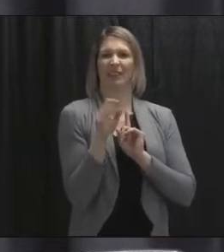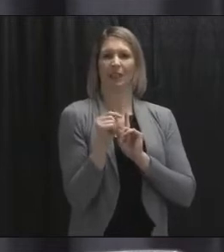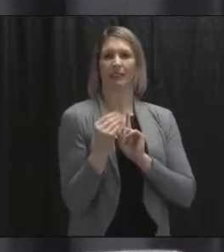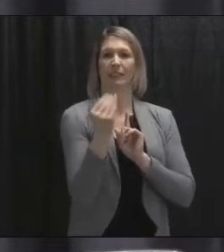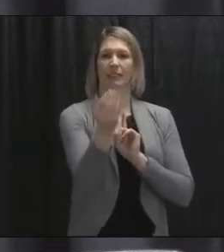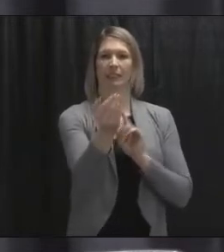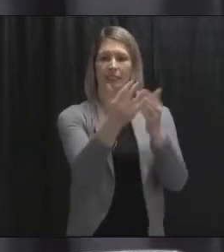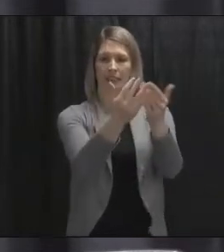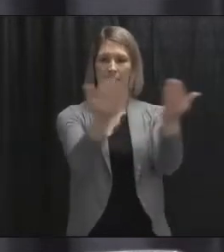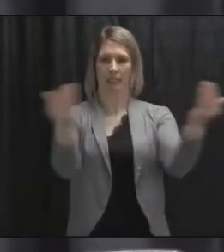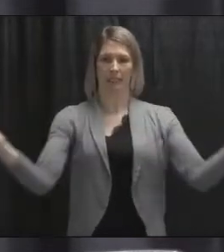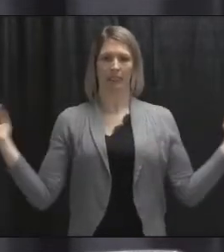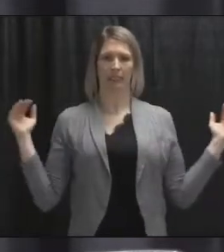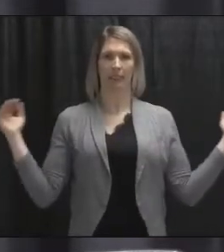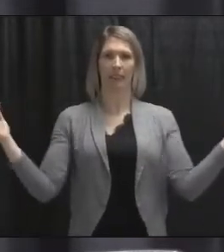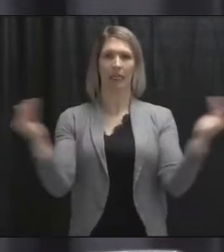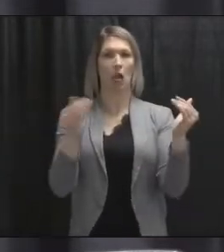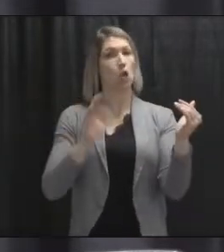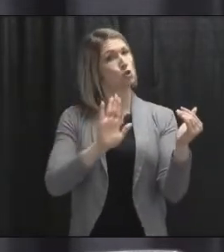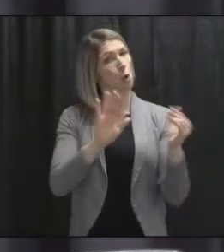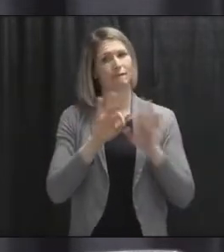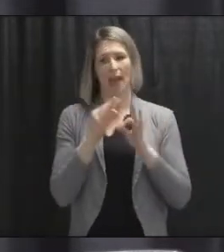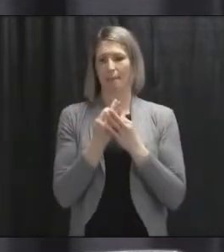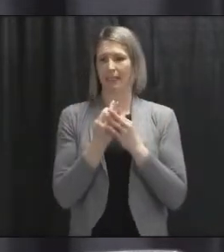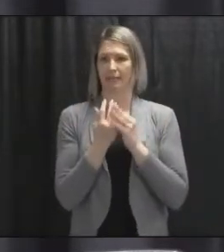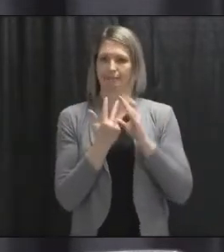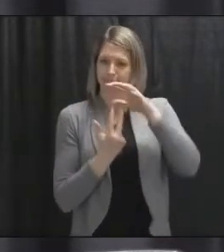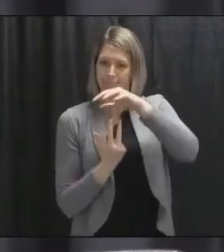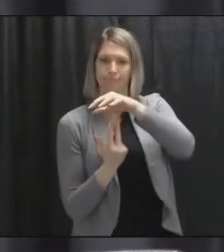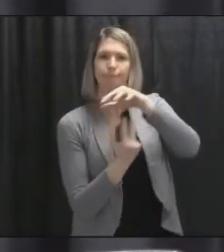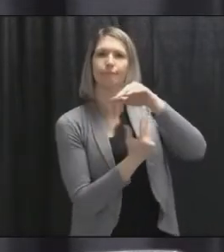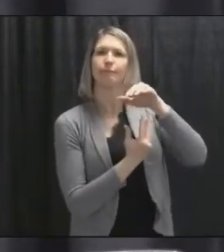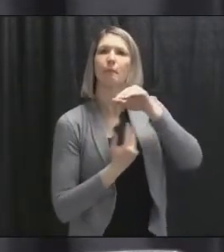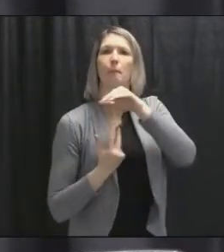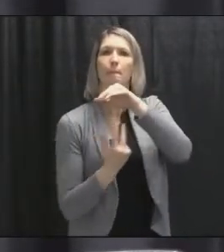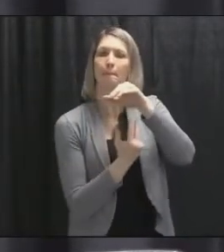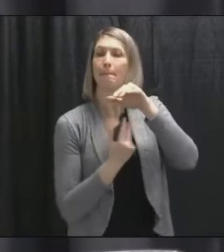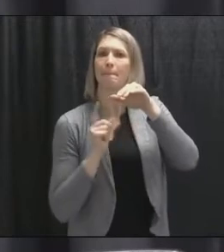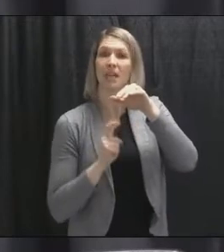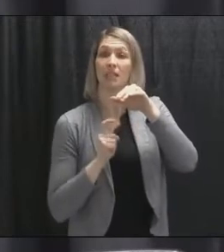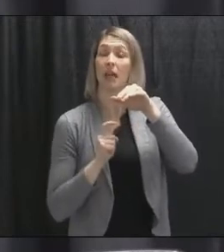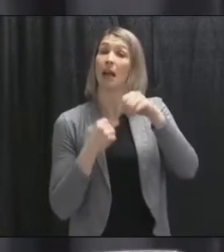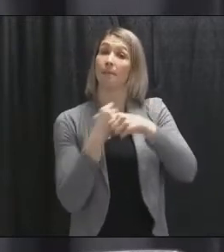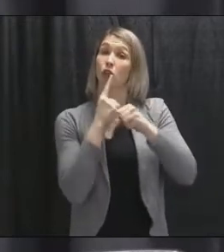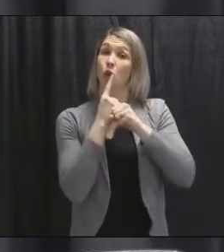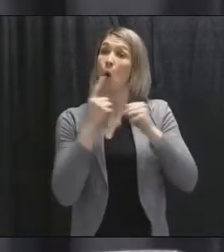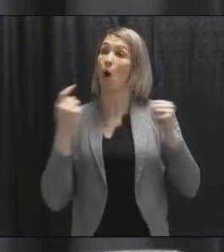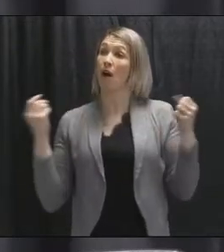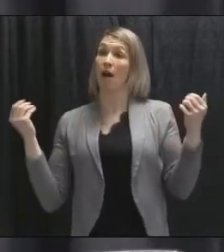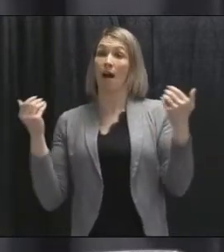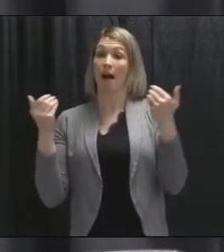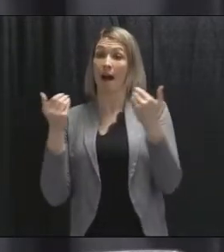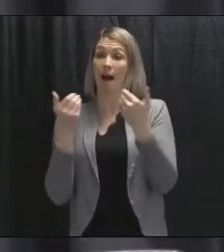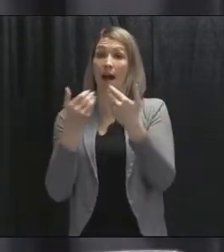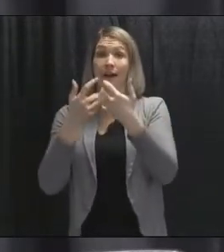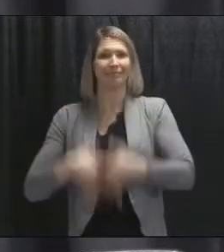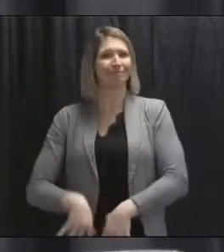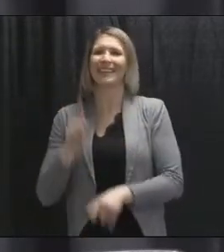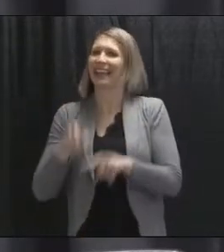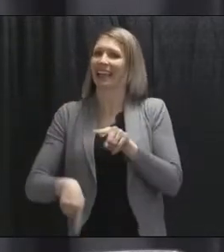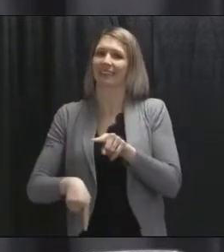and we need not to burst anyone else's bubble. That is the sensible thing to do. The long haul, it has shown it has worked